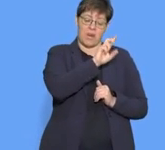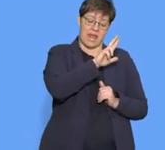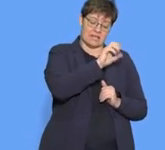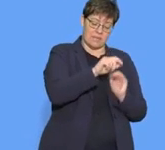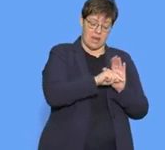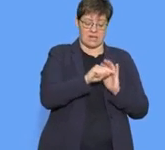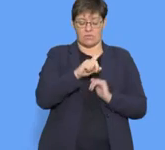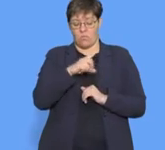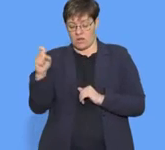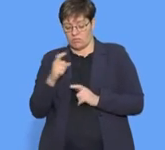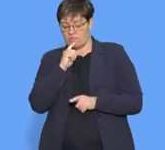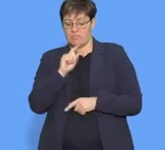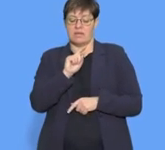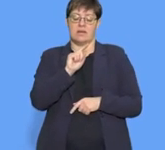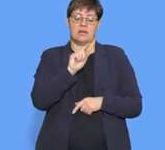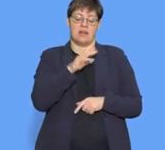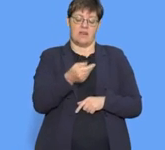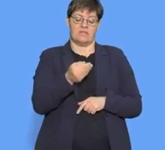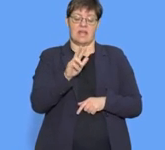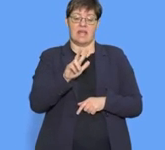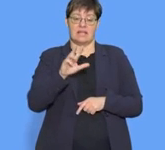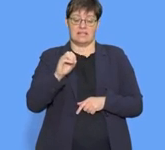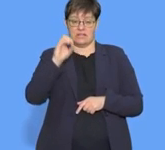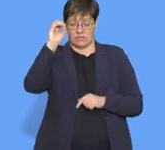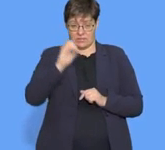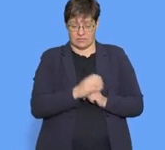B is just going to be, 80 degrees.